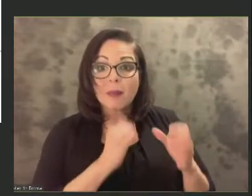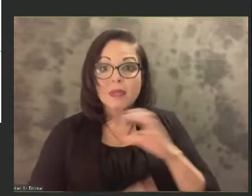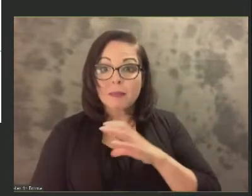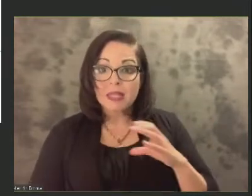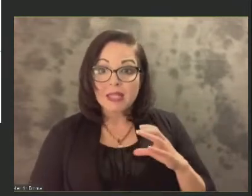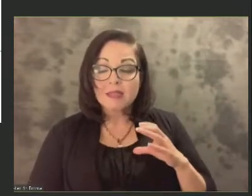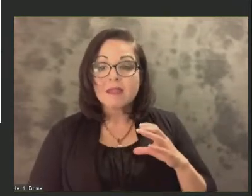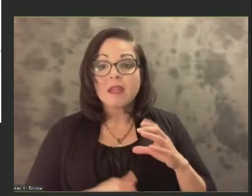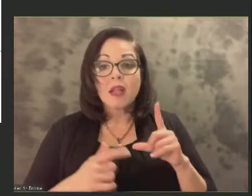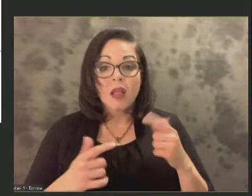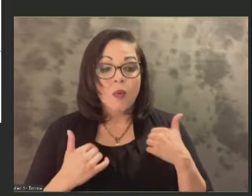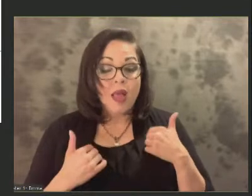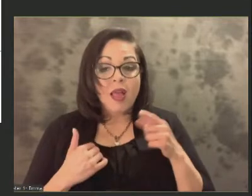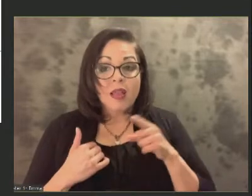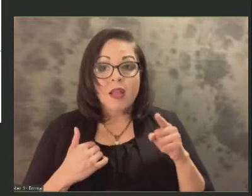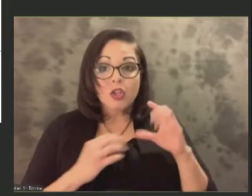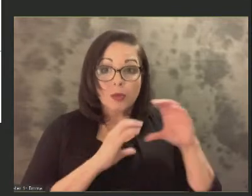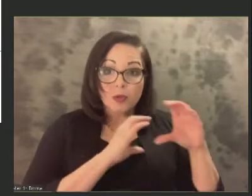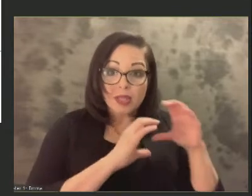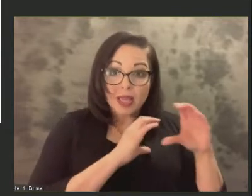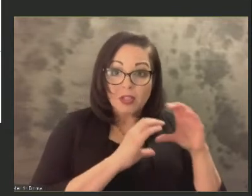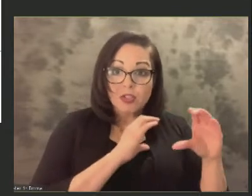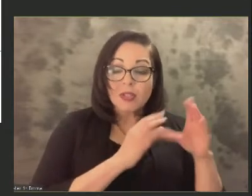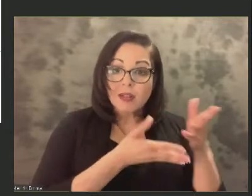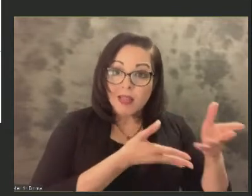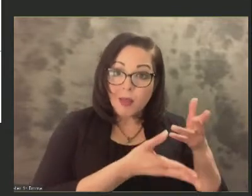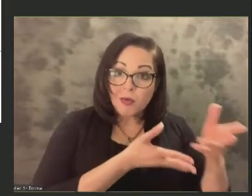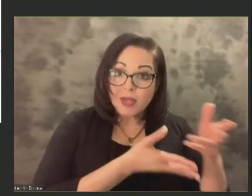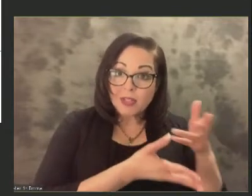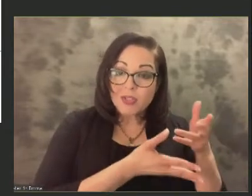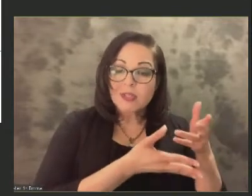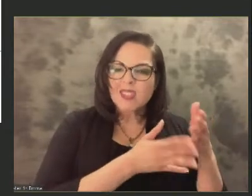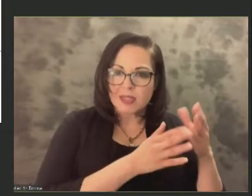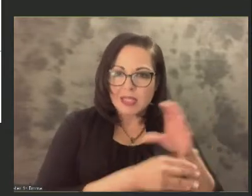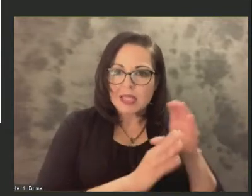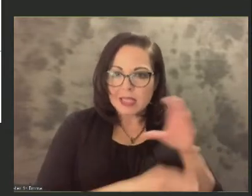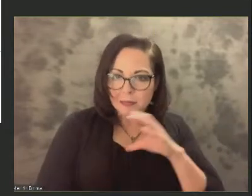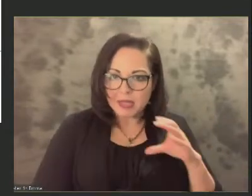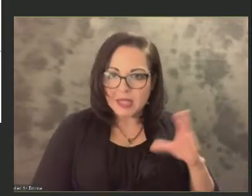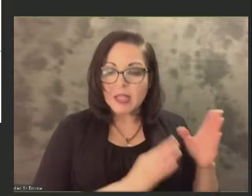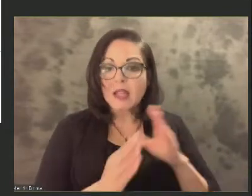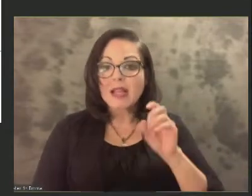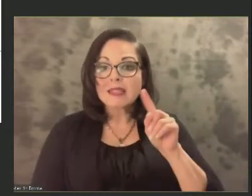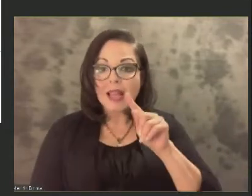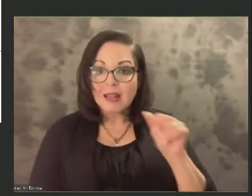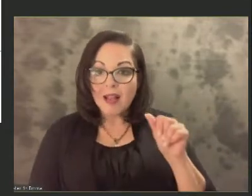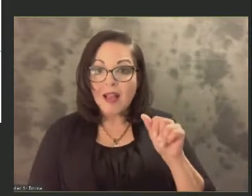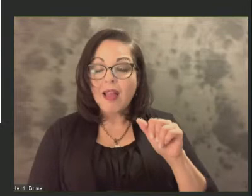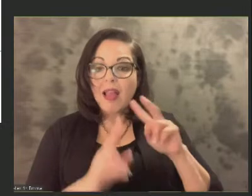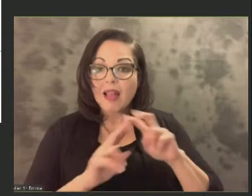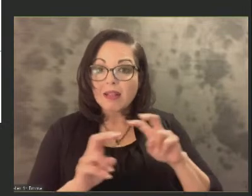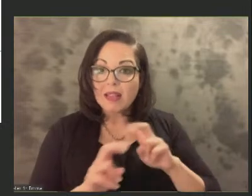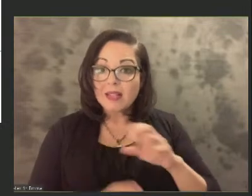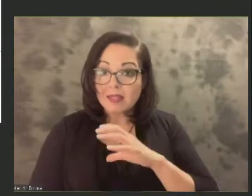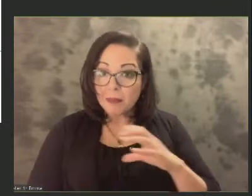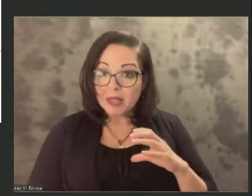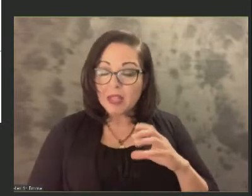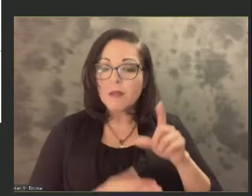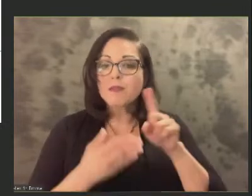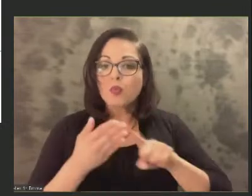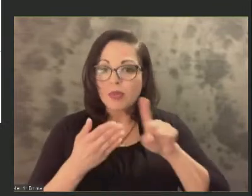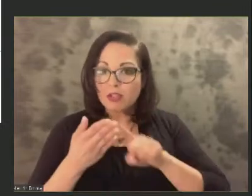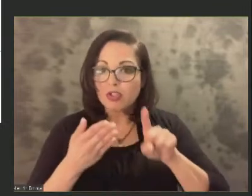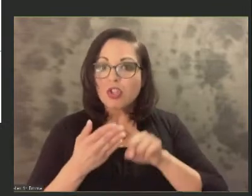were the communications and collaborations, the data analytics and research subcommittee,